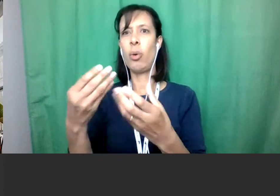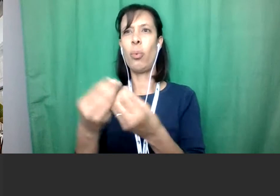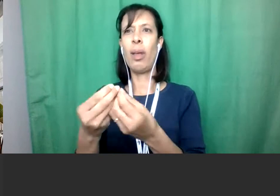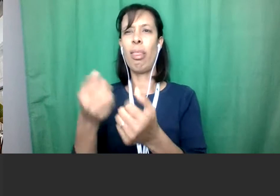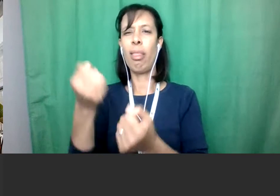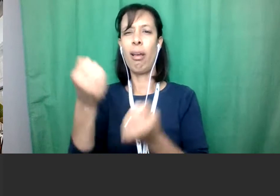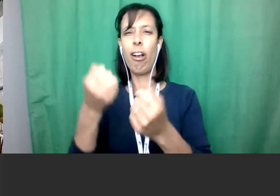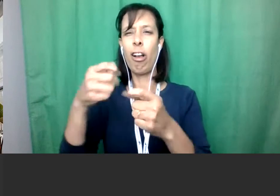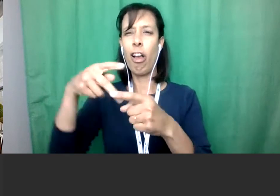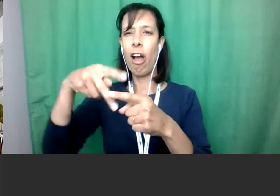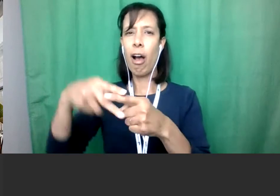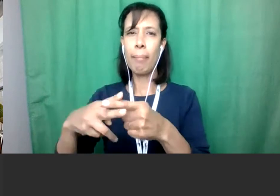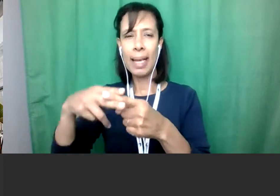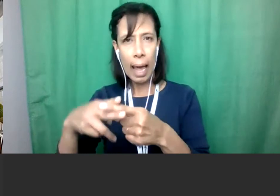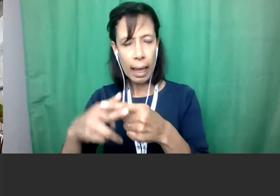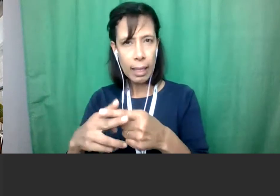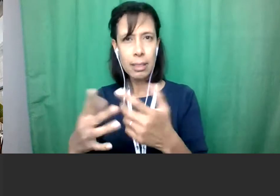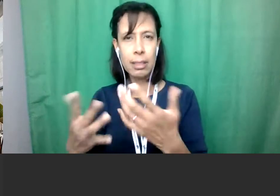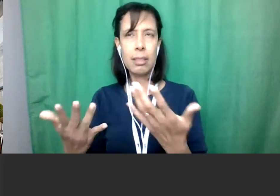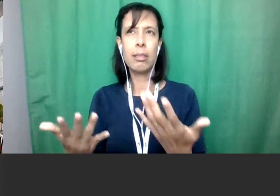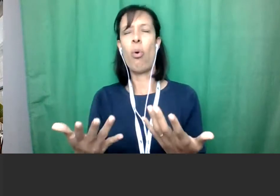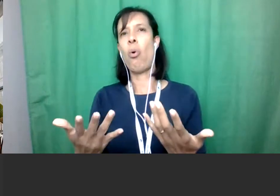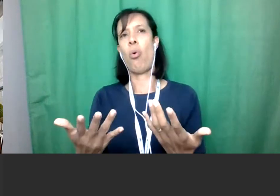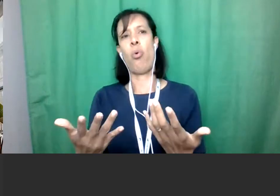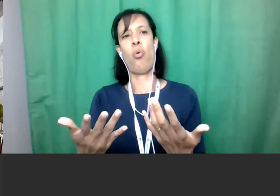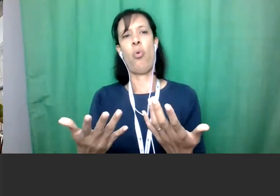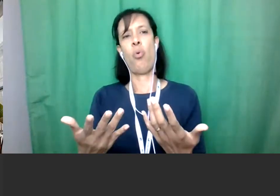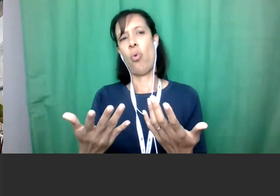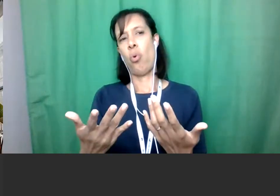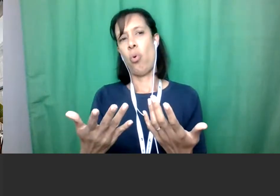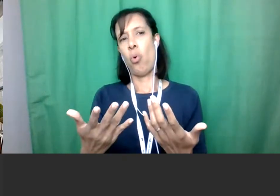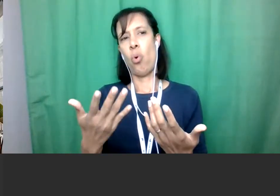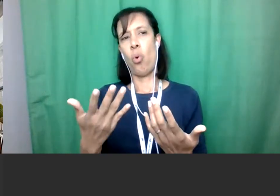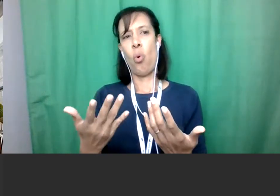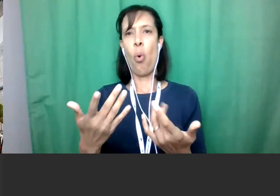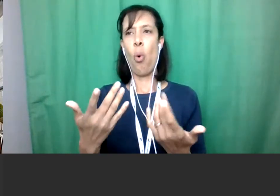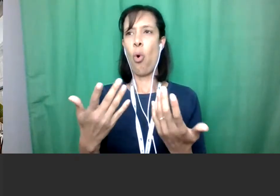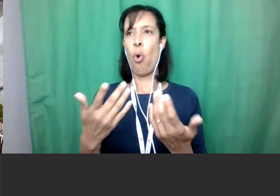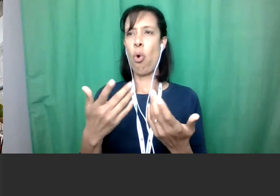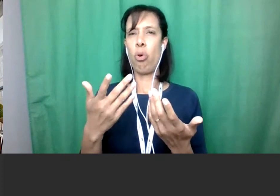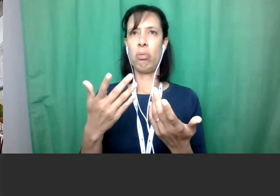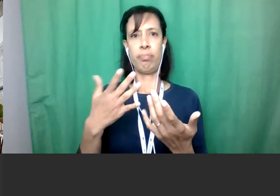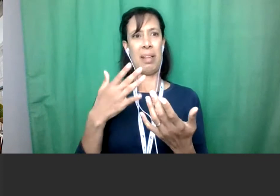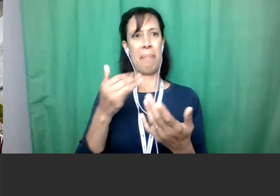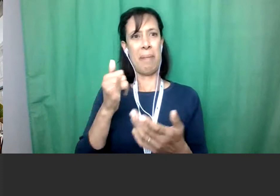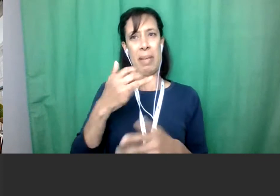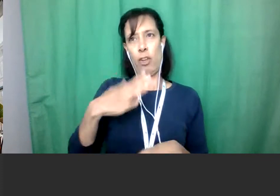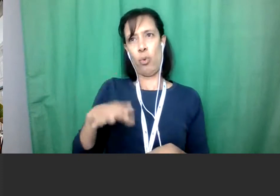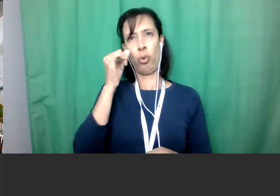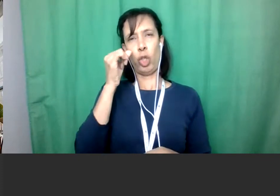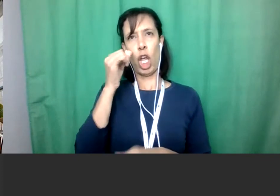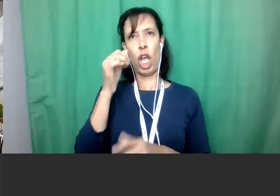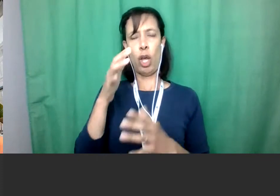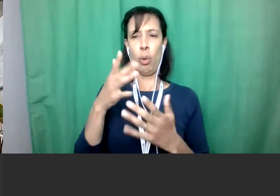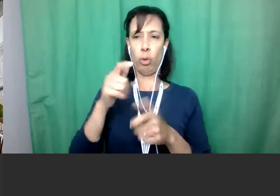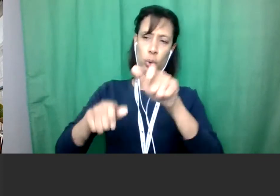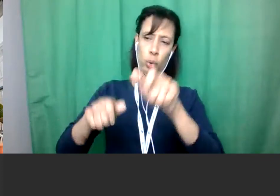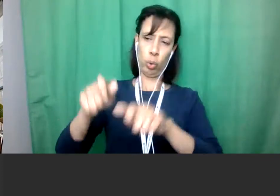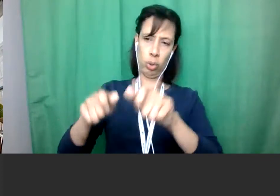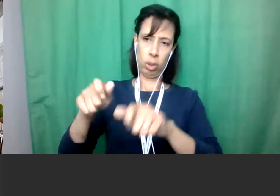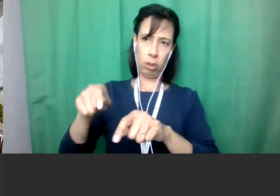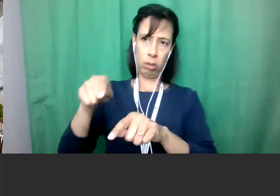you want to find out more about how students on a car mechanics course develop